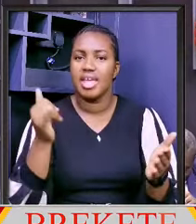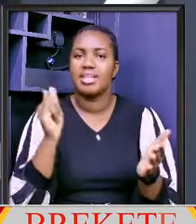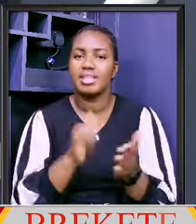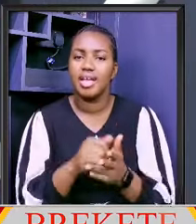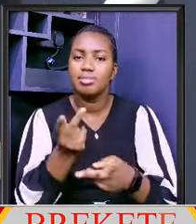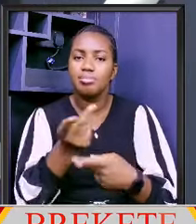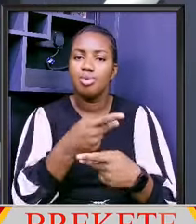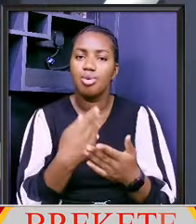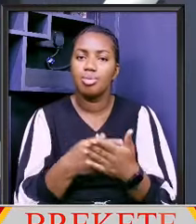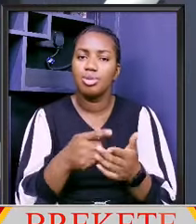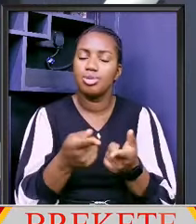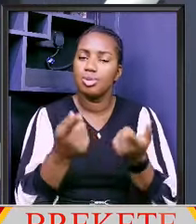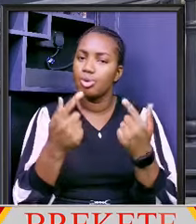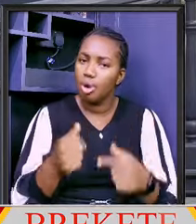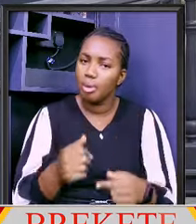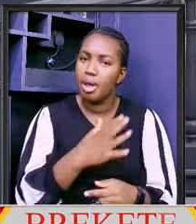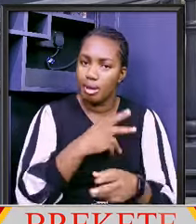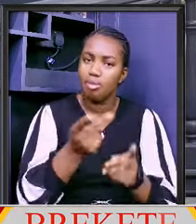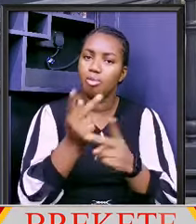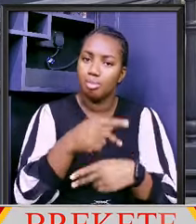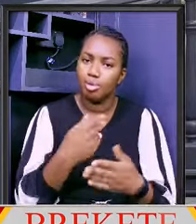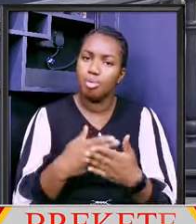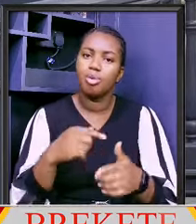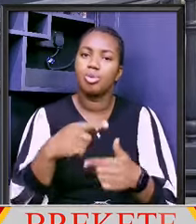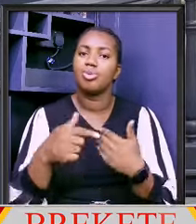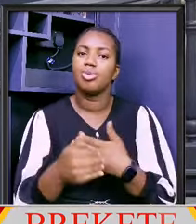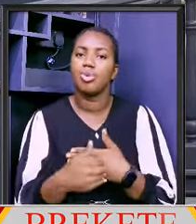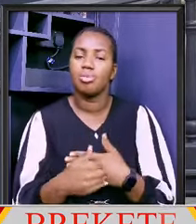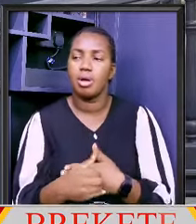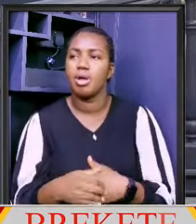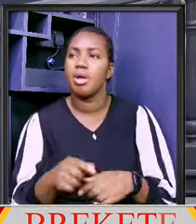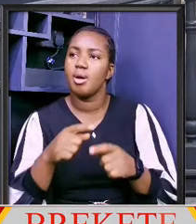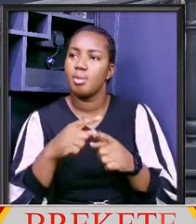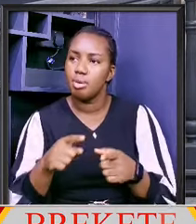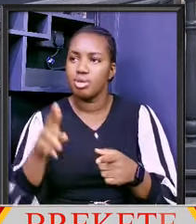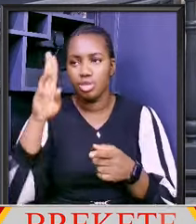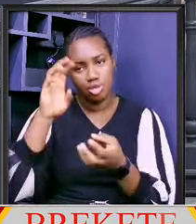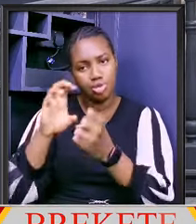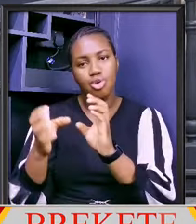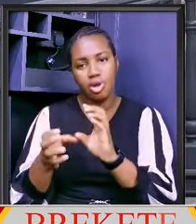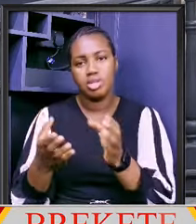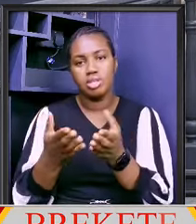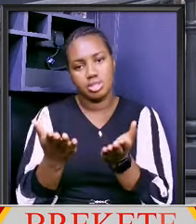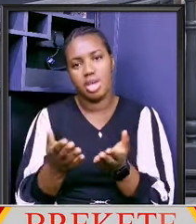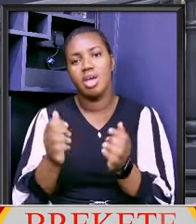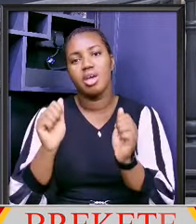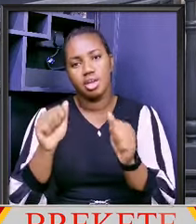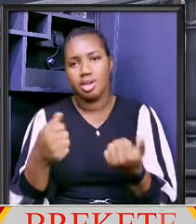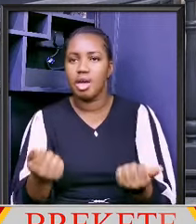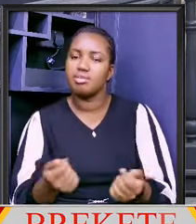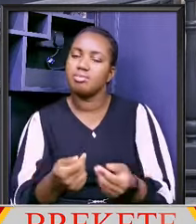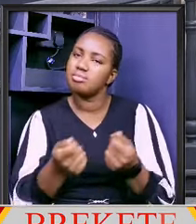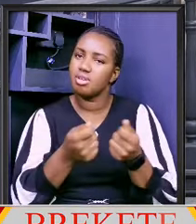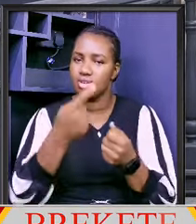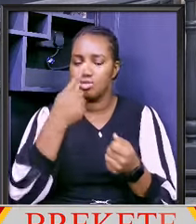You understand? But at least in colleagues here, if he is surviving for